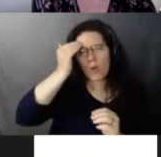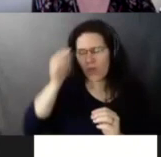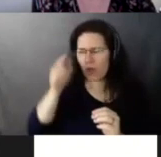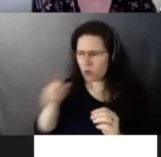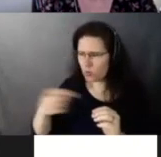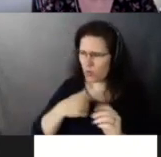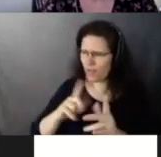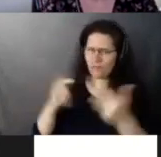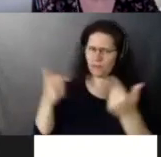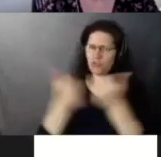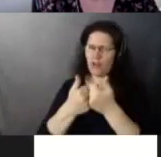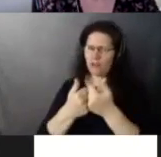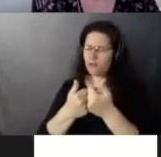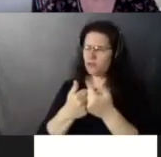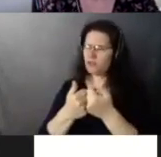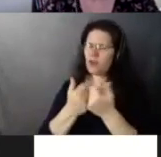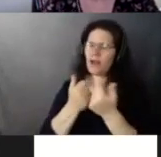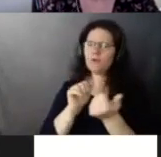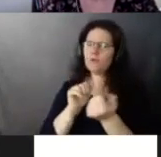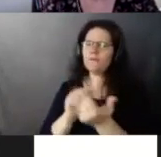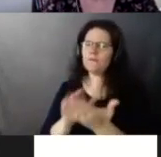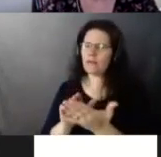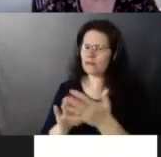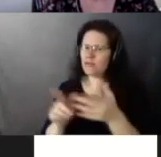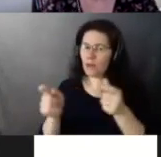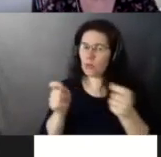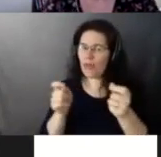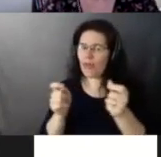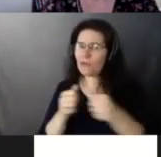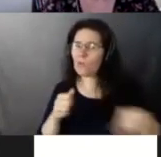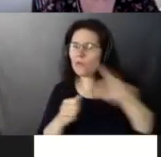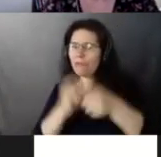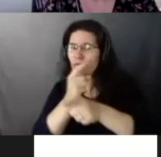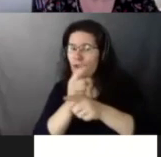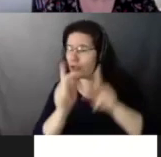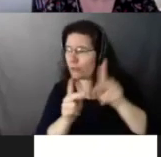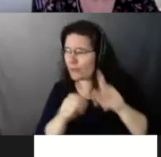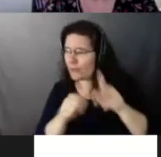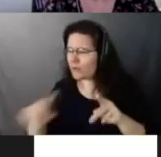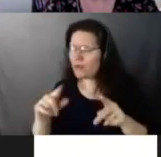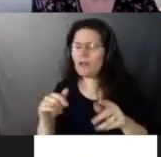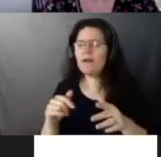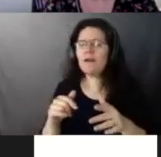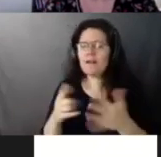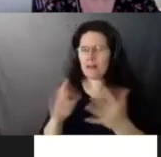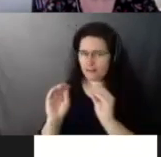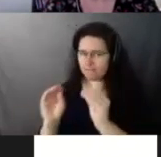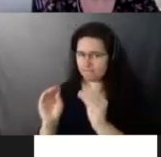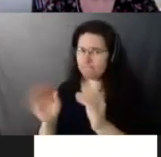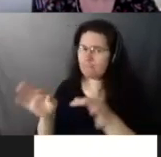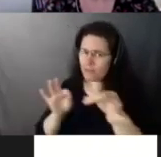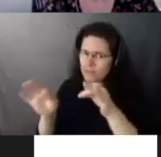whenever you work with like regular people. And then I took them to the sighted school where